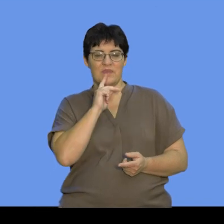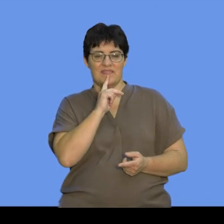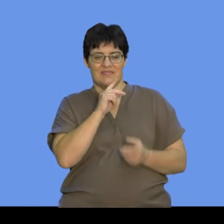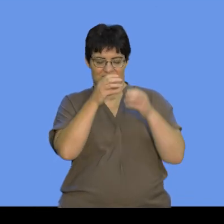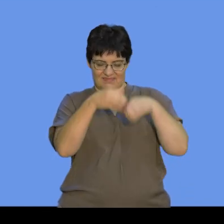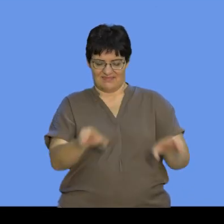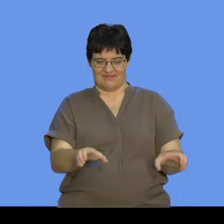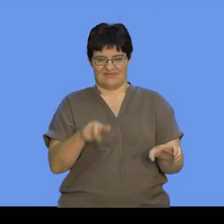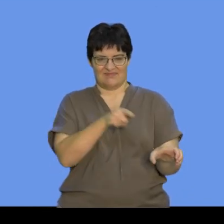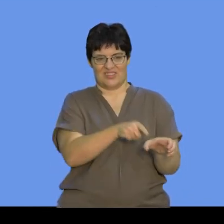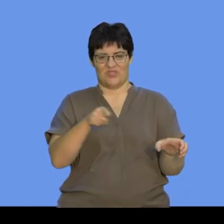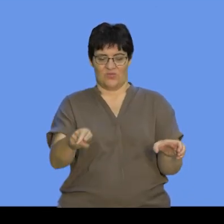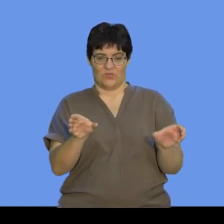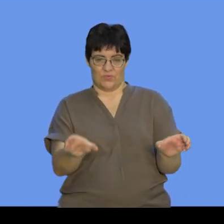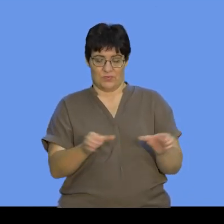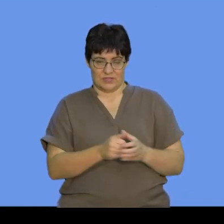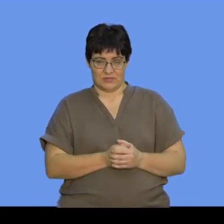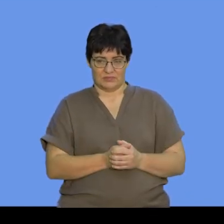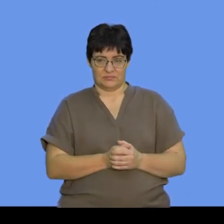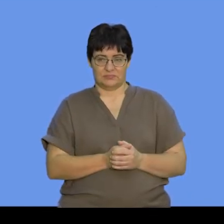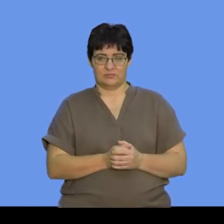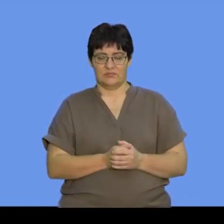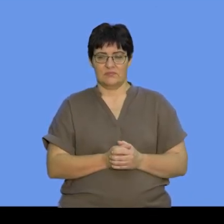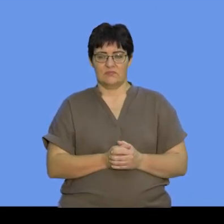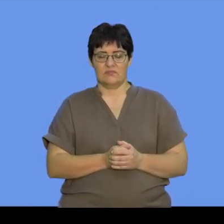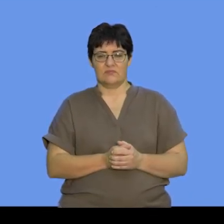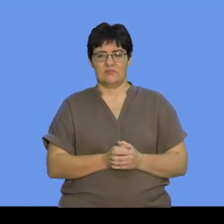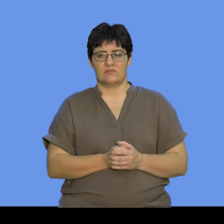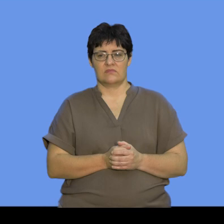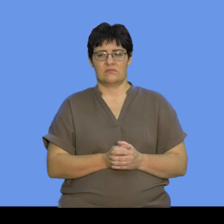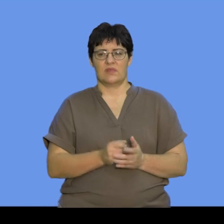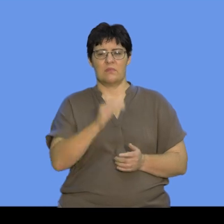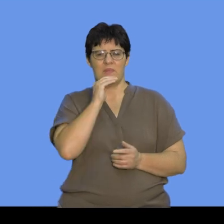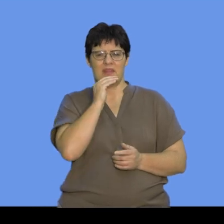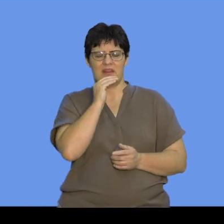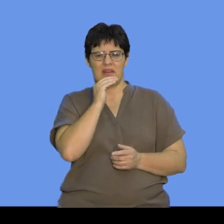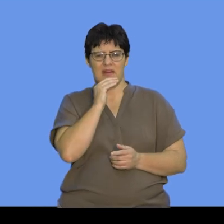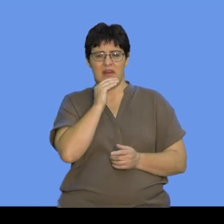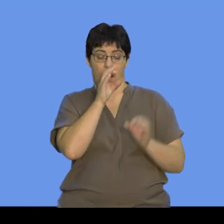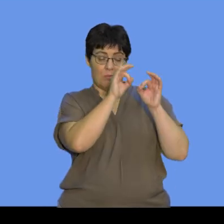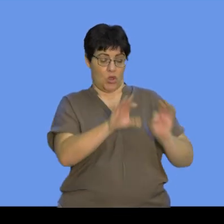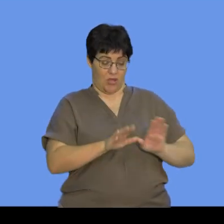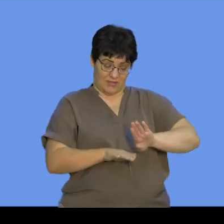broad categories, okay? So now, when we talk of impure substances